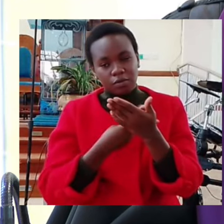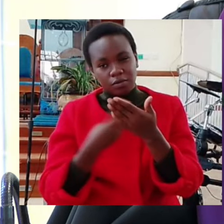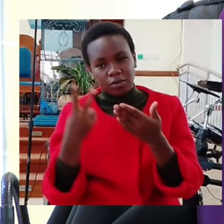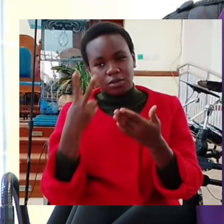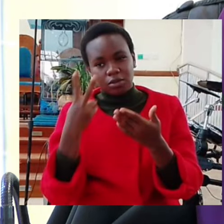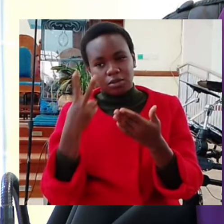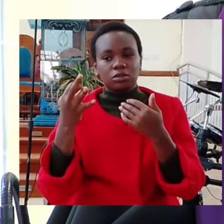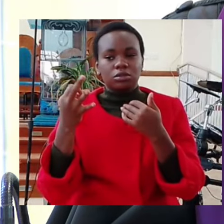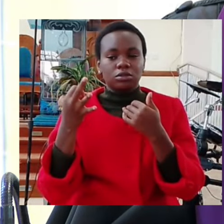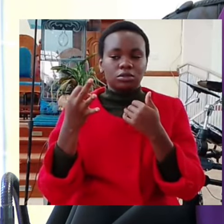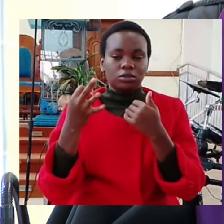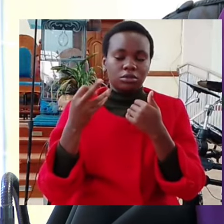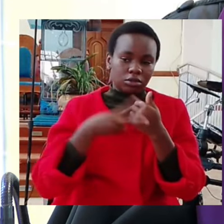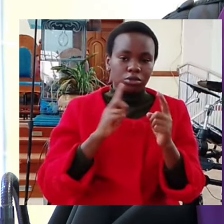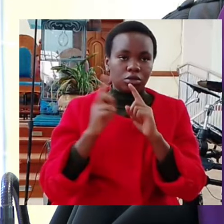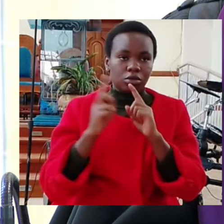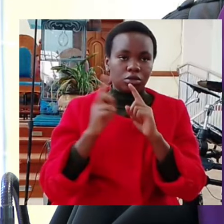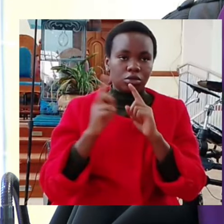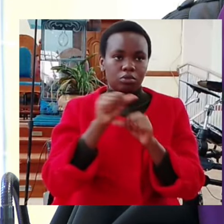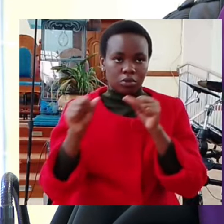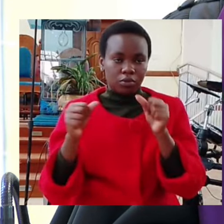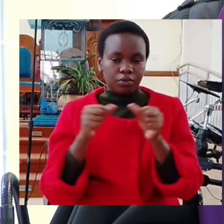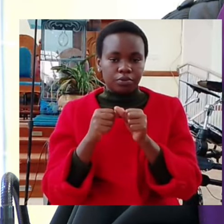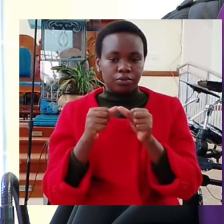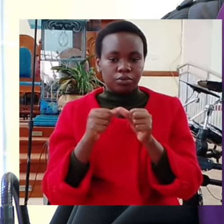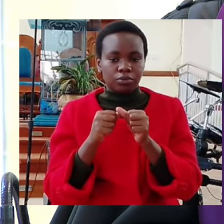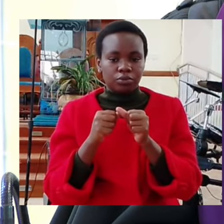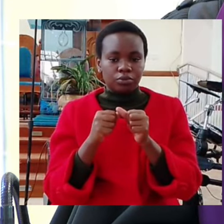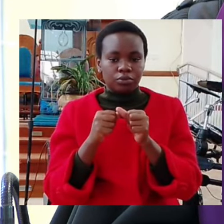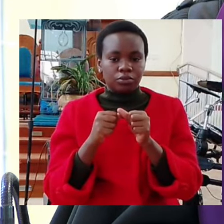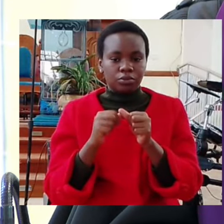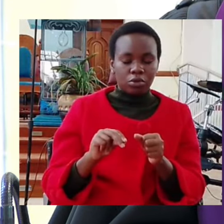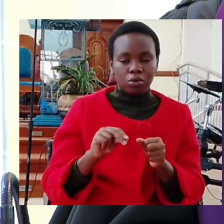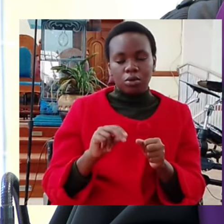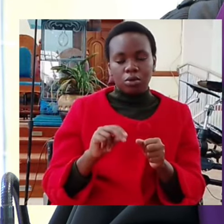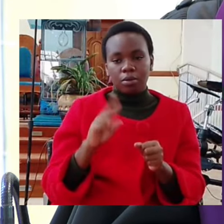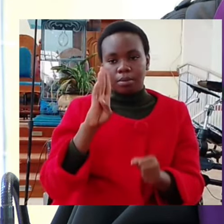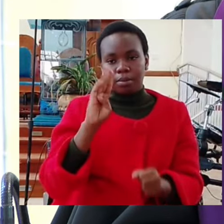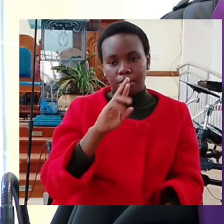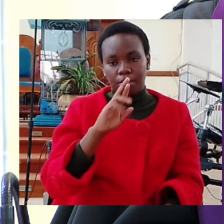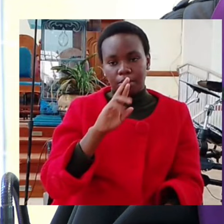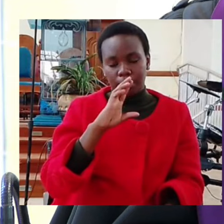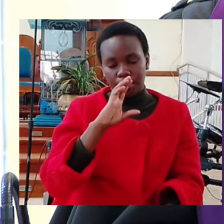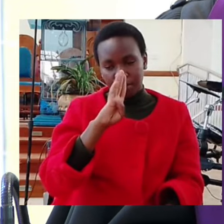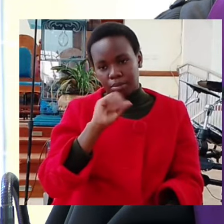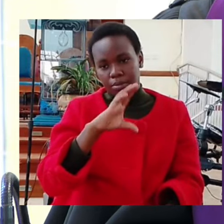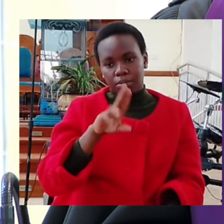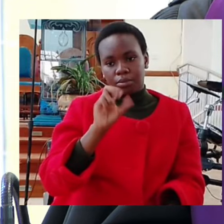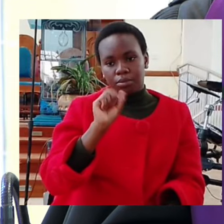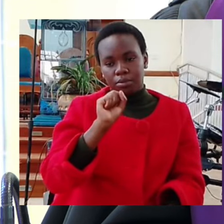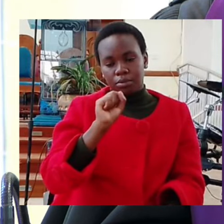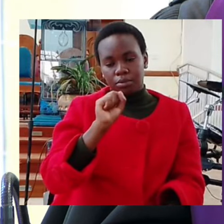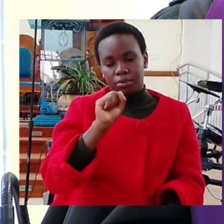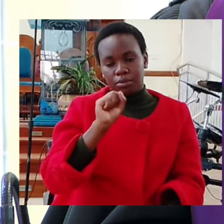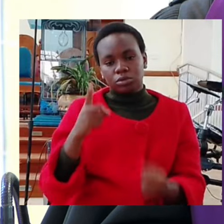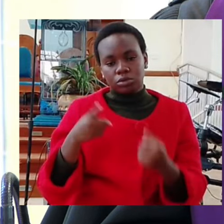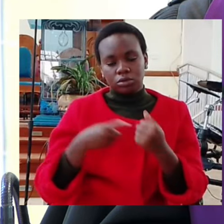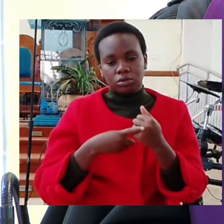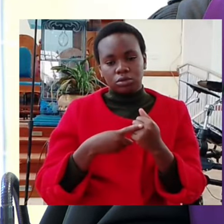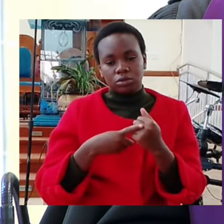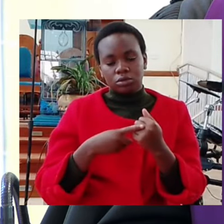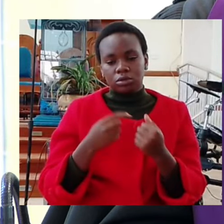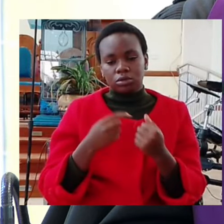27. Ako igate, Noe Barnabas, let me start from verse 26. Nake akinya Jerusalem